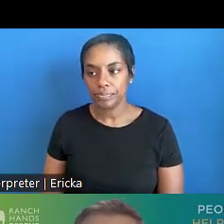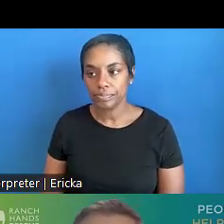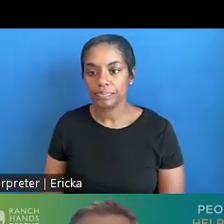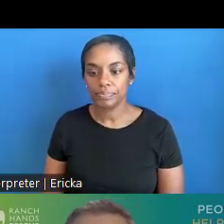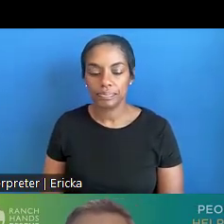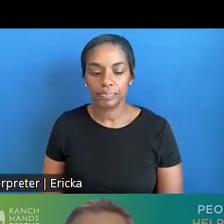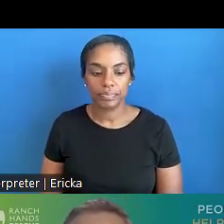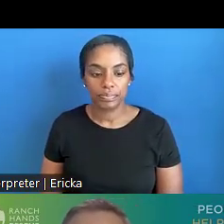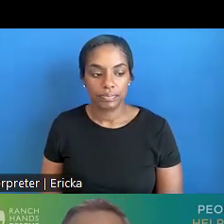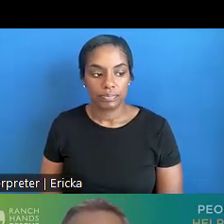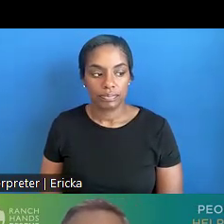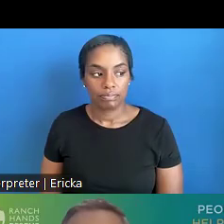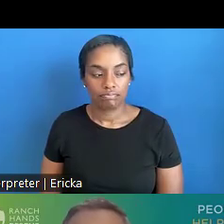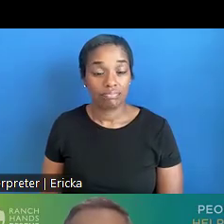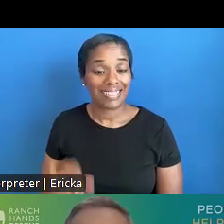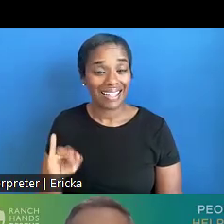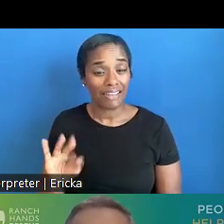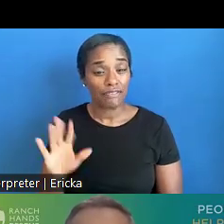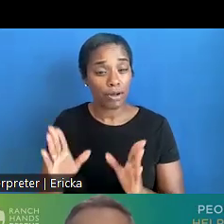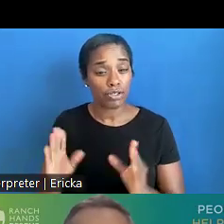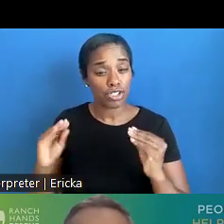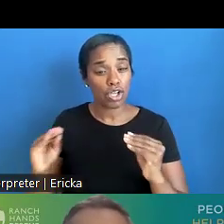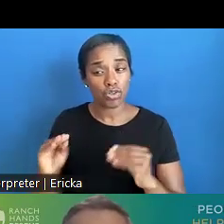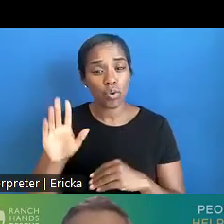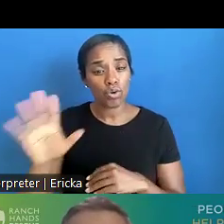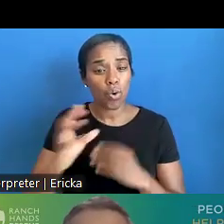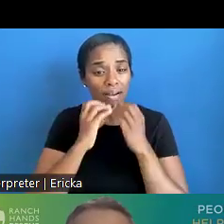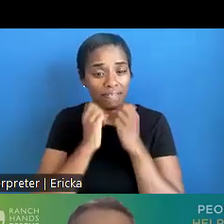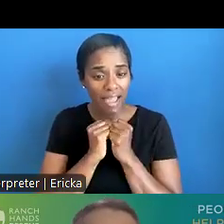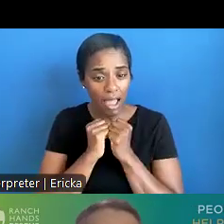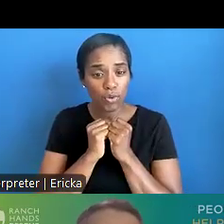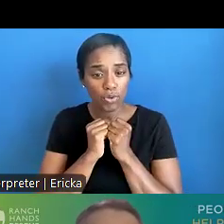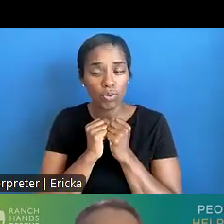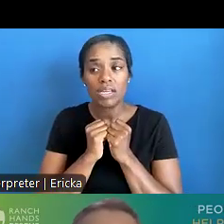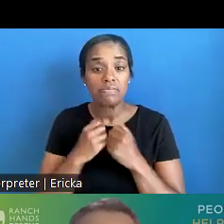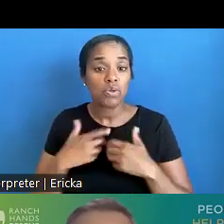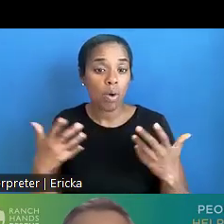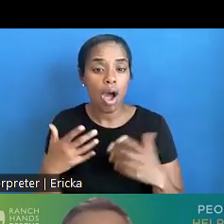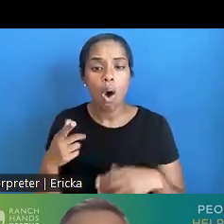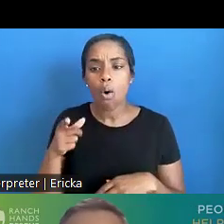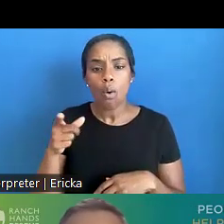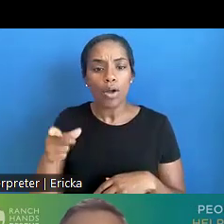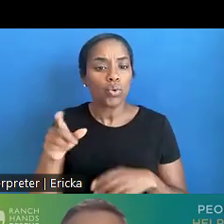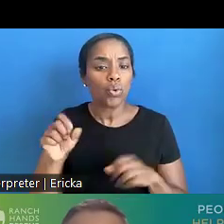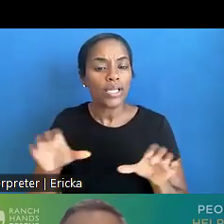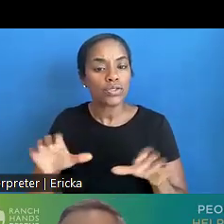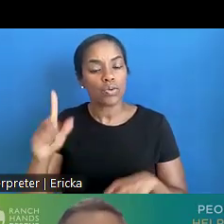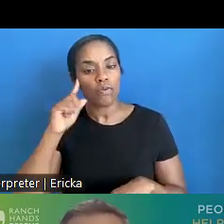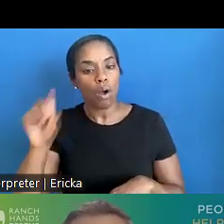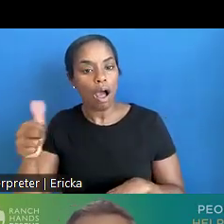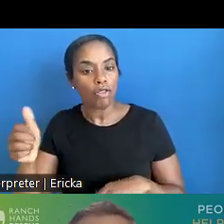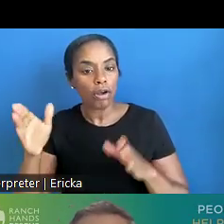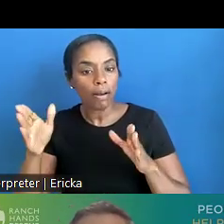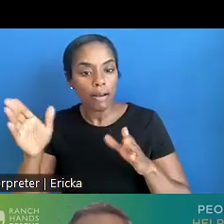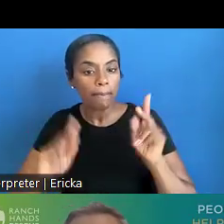that your only value is how you can, help others feel good or what you can do for others, or that you have no